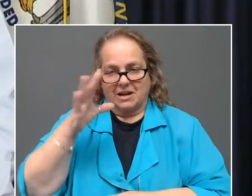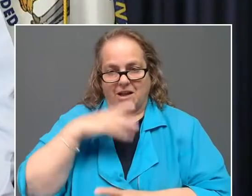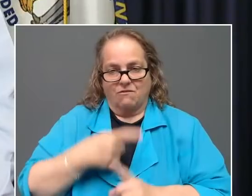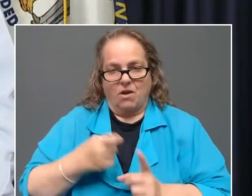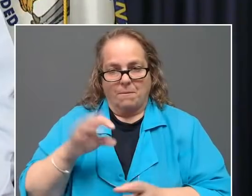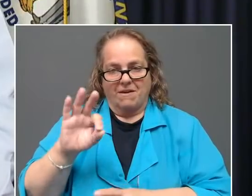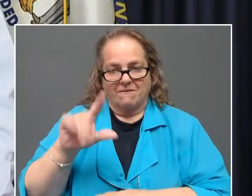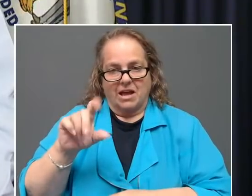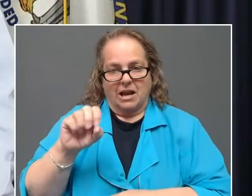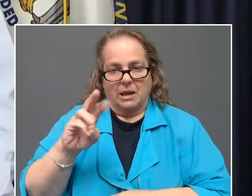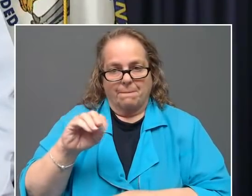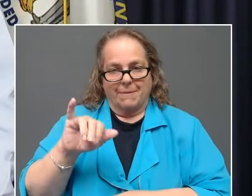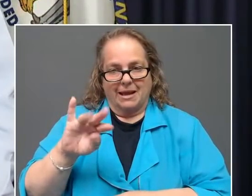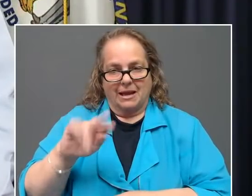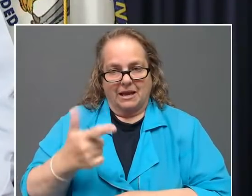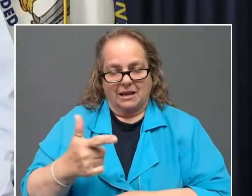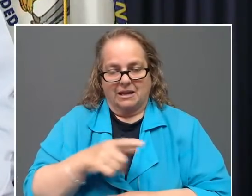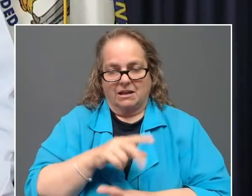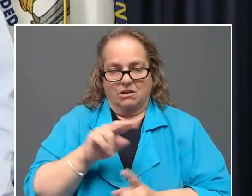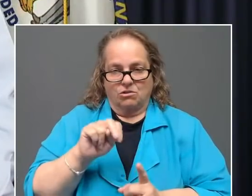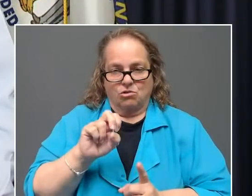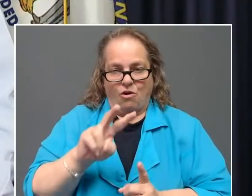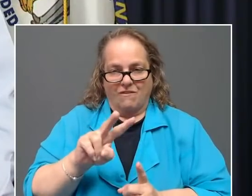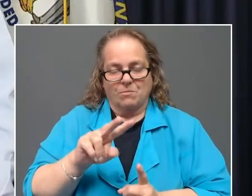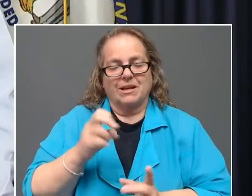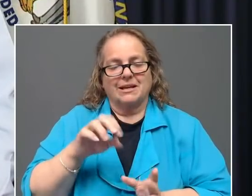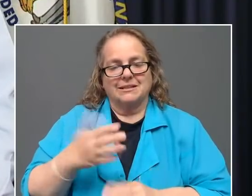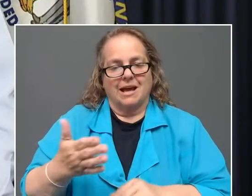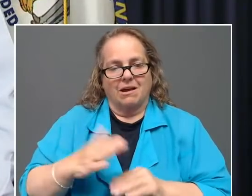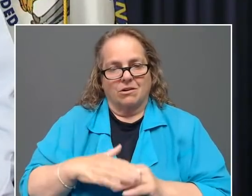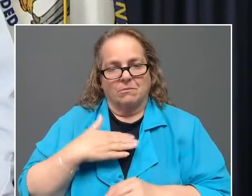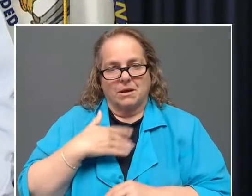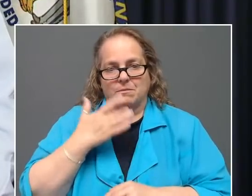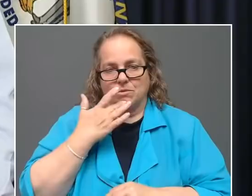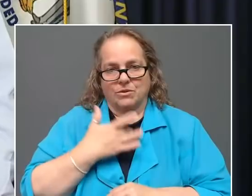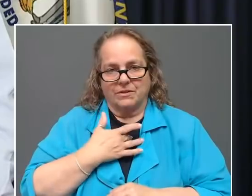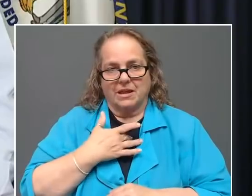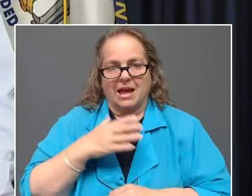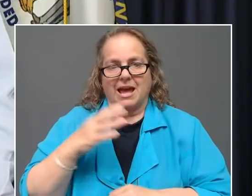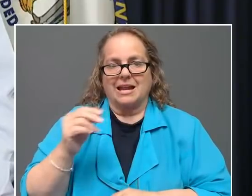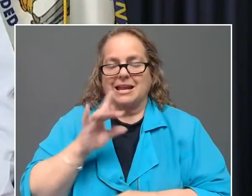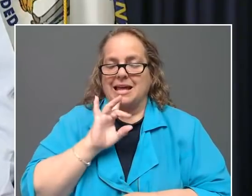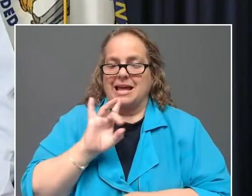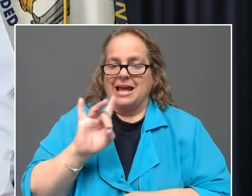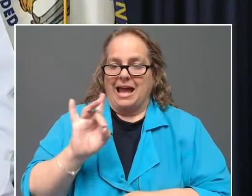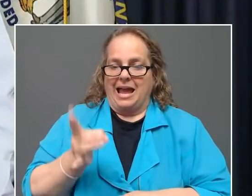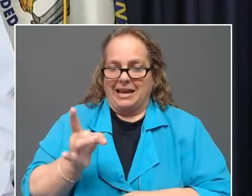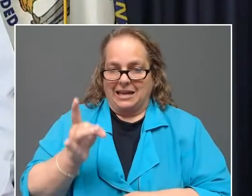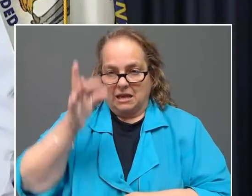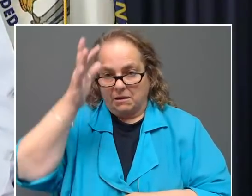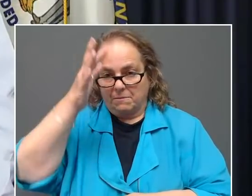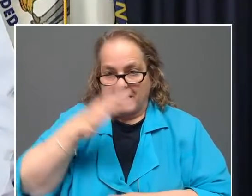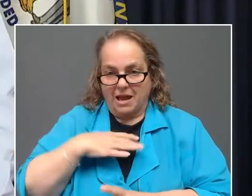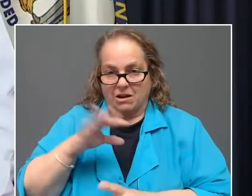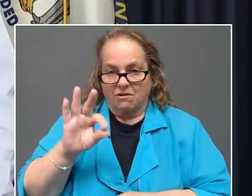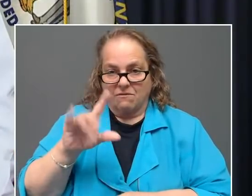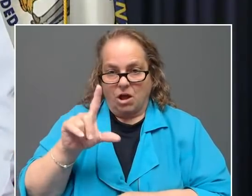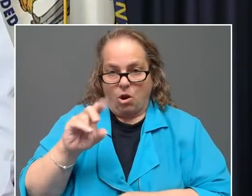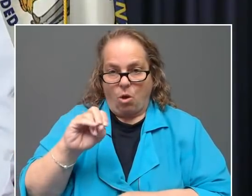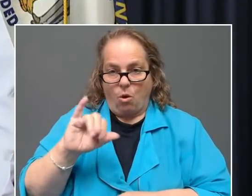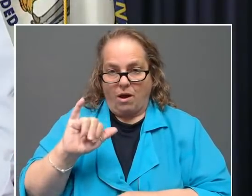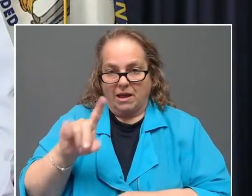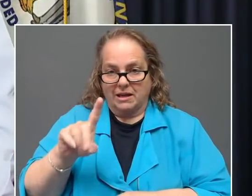That's a November death. He died on my birthday. An 80-year-old man from Floyd County. That's a March death.